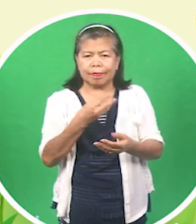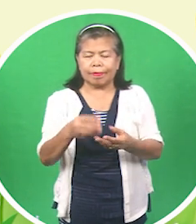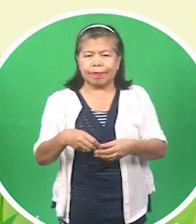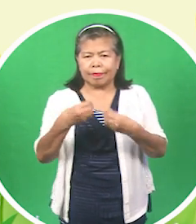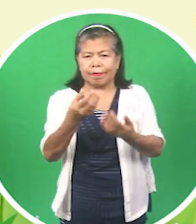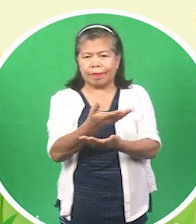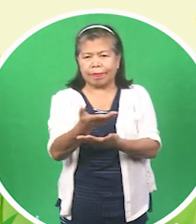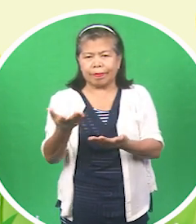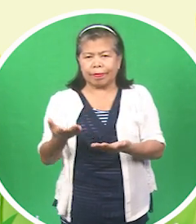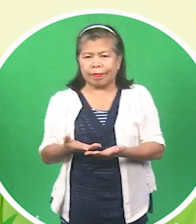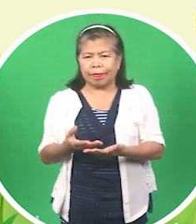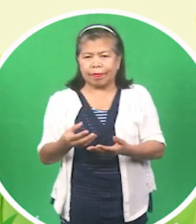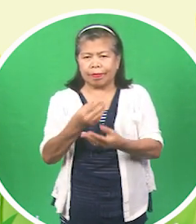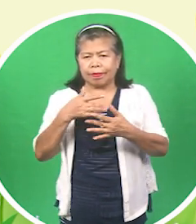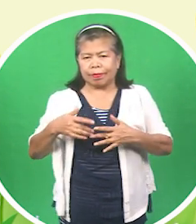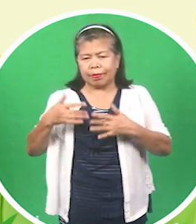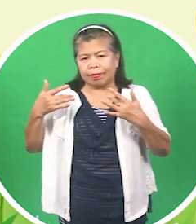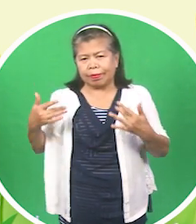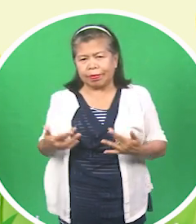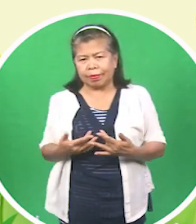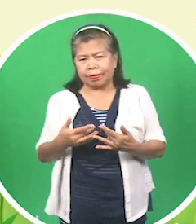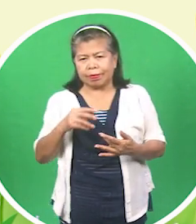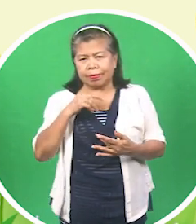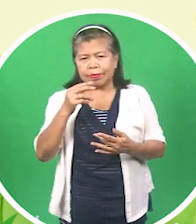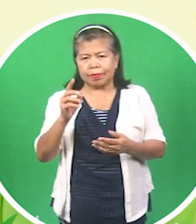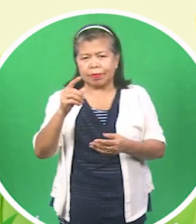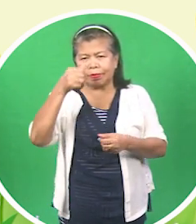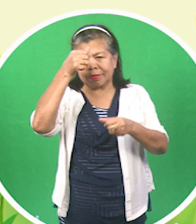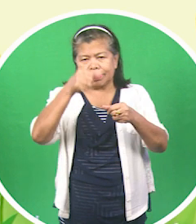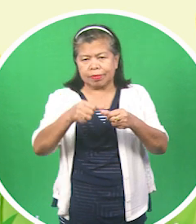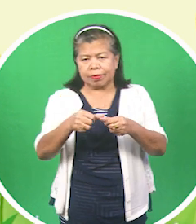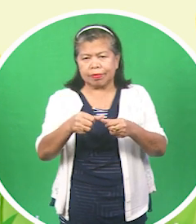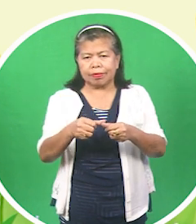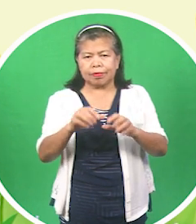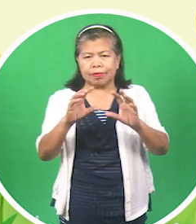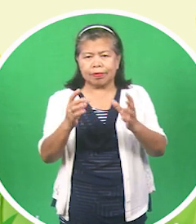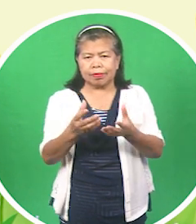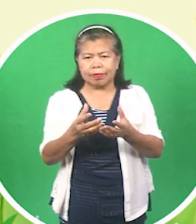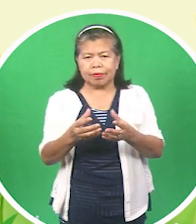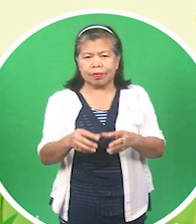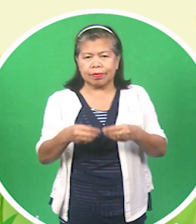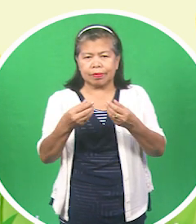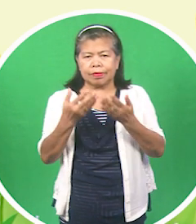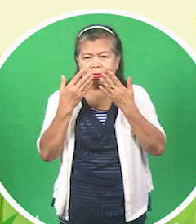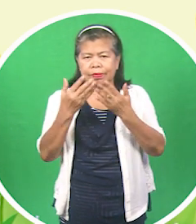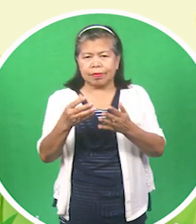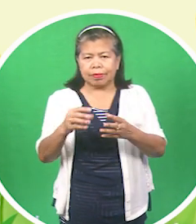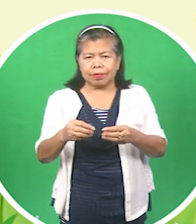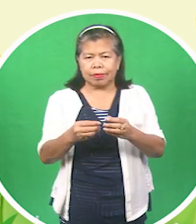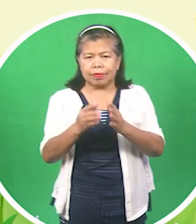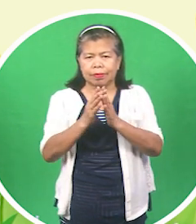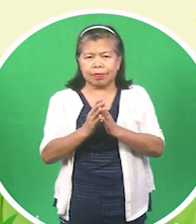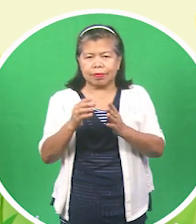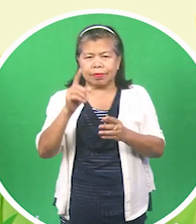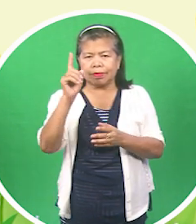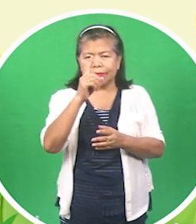pray spontaneously too, from our heart, not only the memorized ones. Jesus Himself wants us